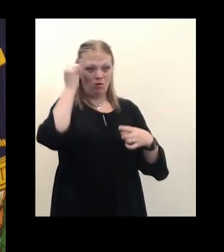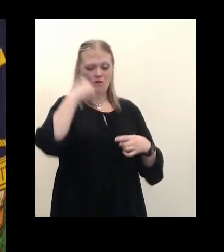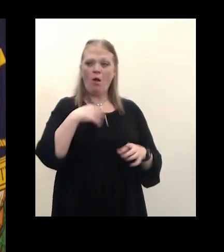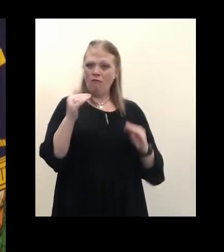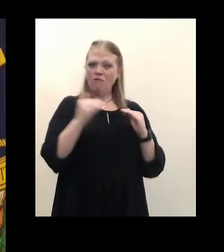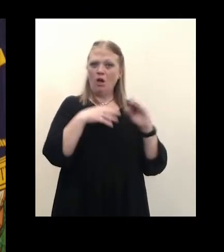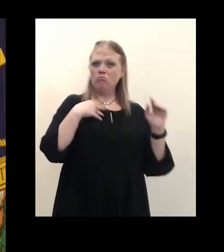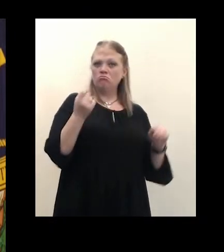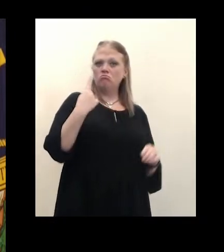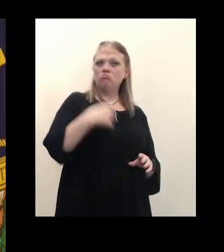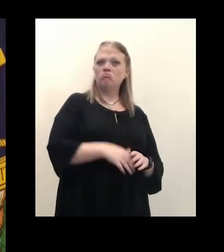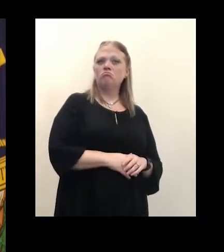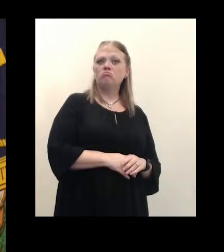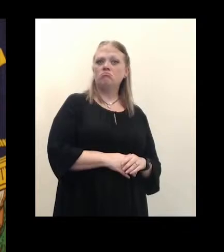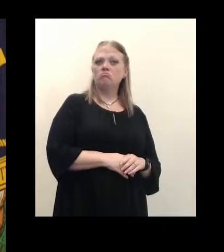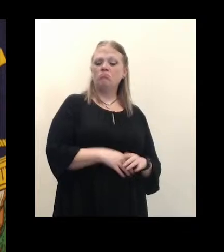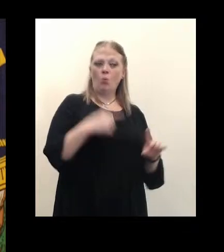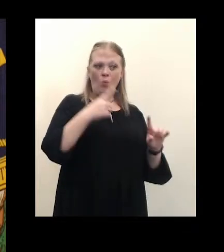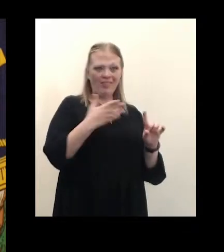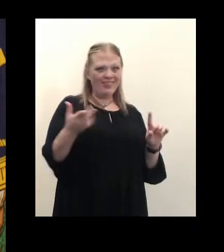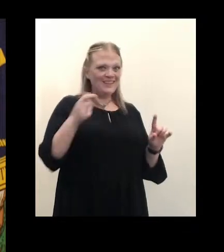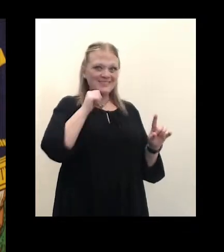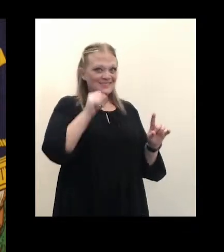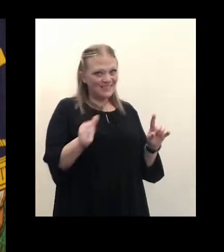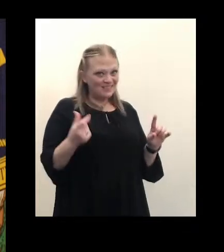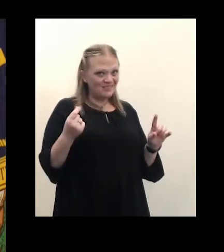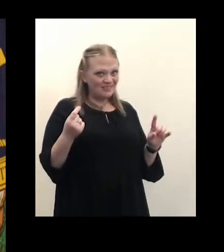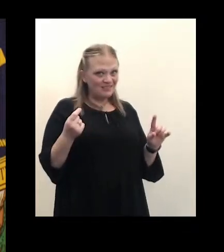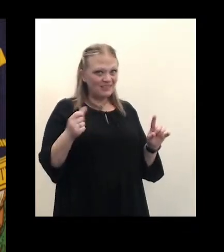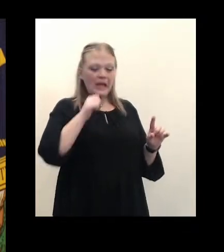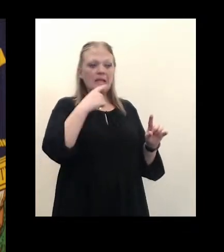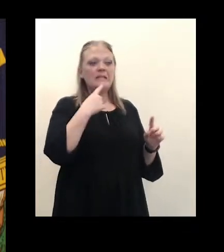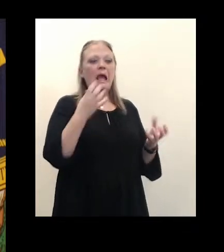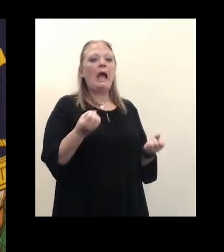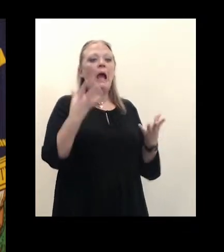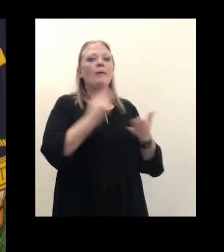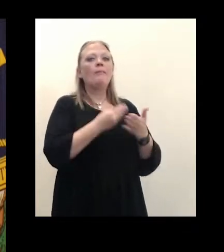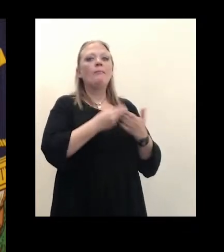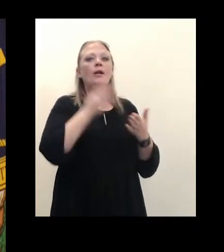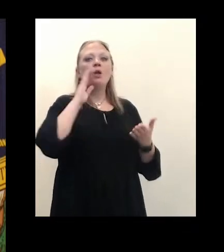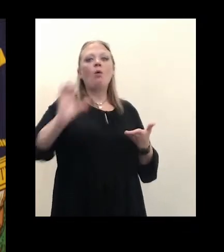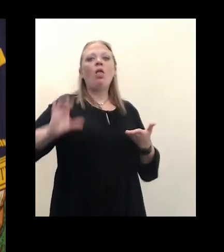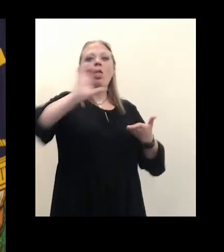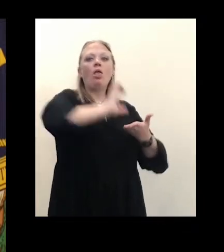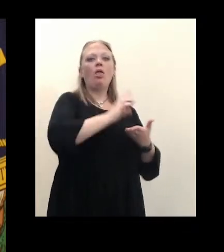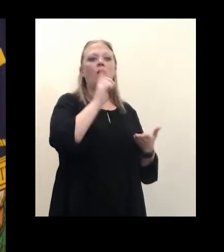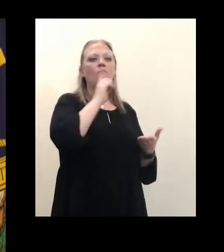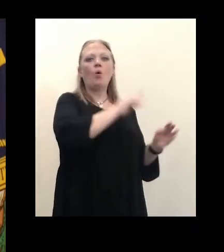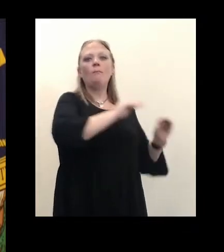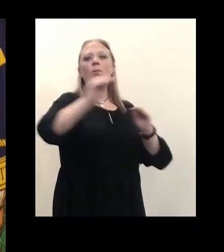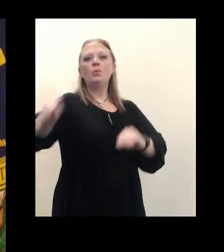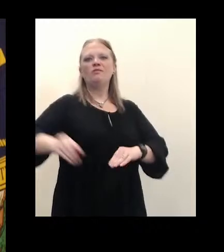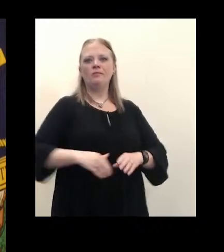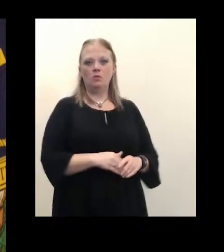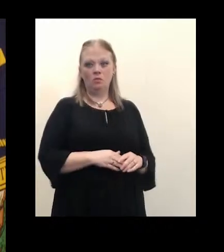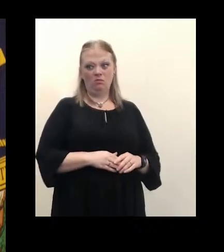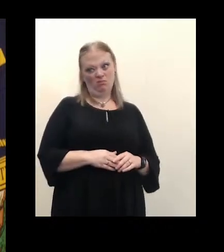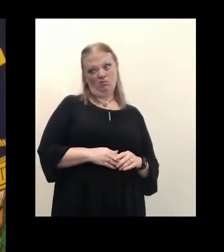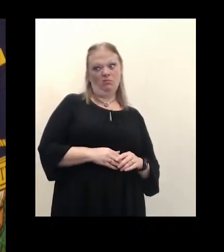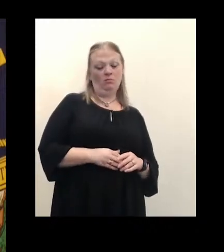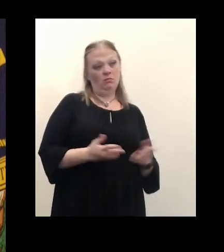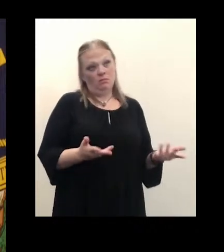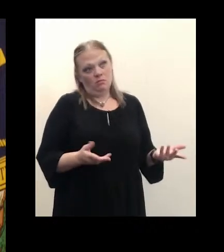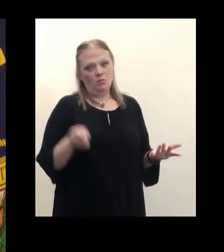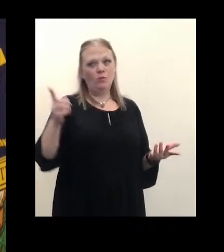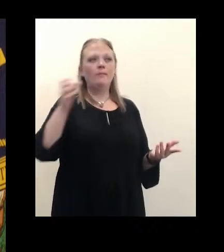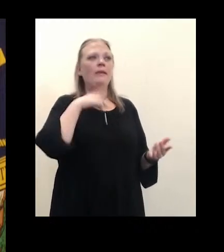that. But one thing they didn't do is they didn't say how much money they were gonna provide to do that. So the Common Council gonna say, hey, we